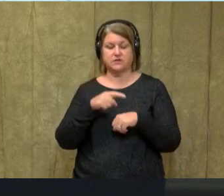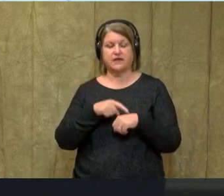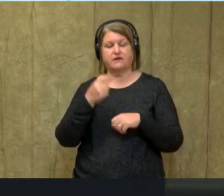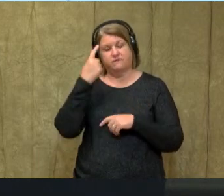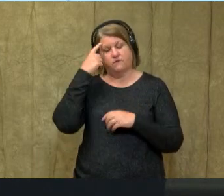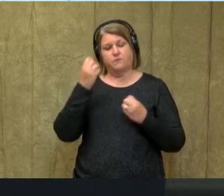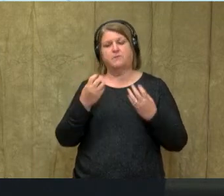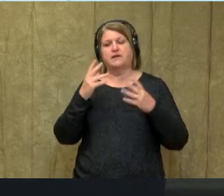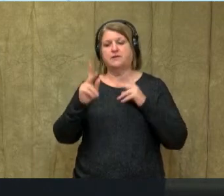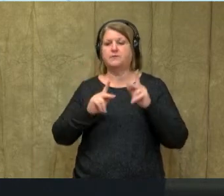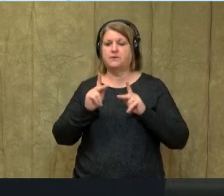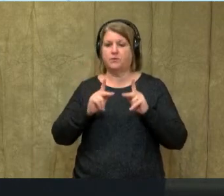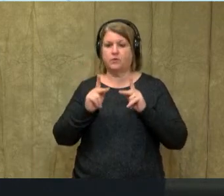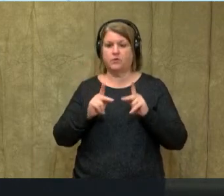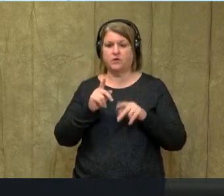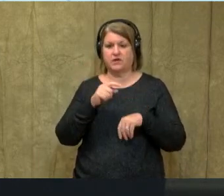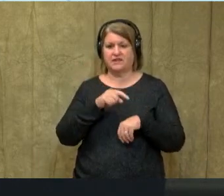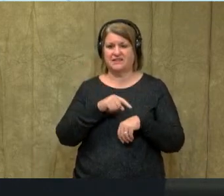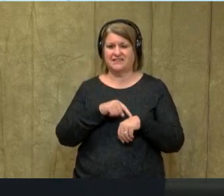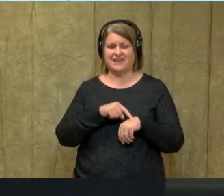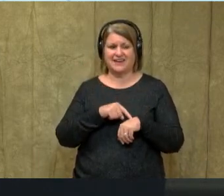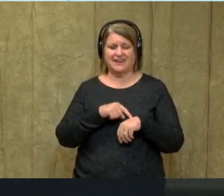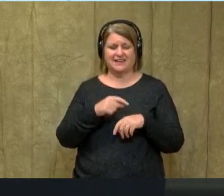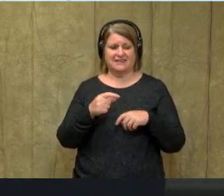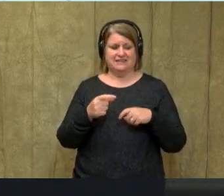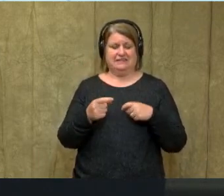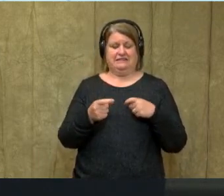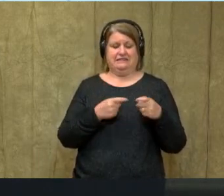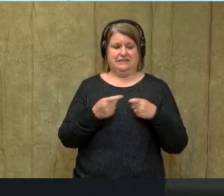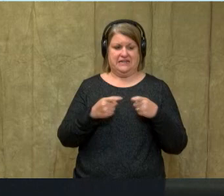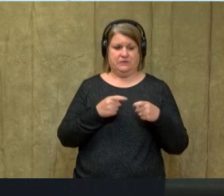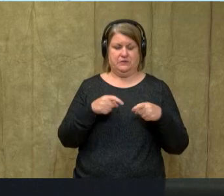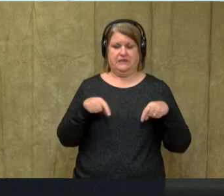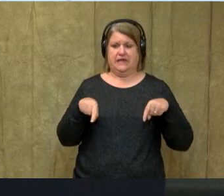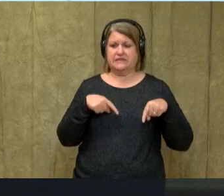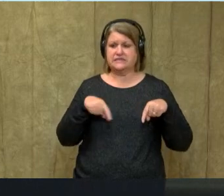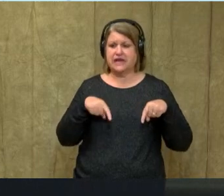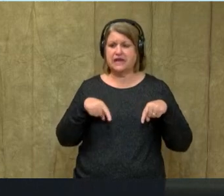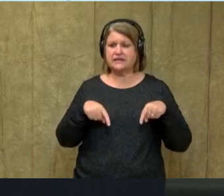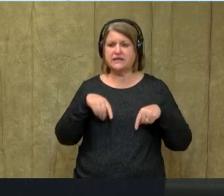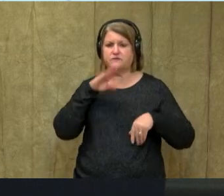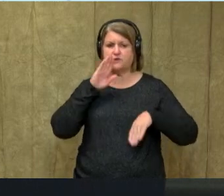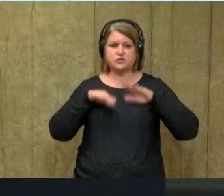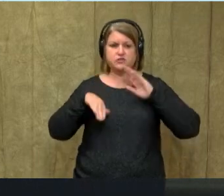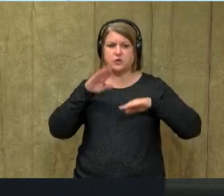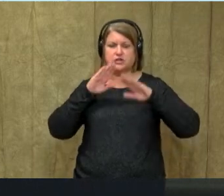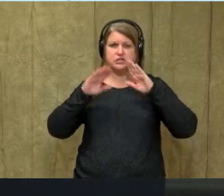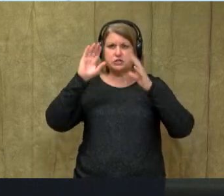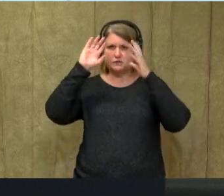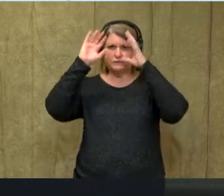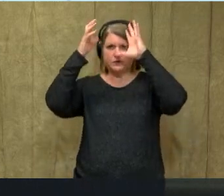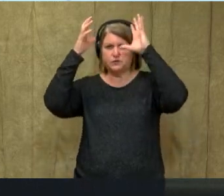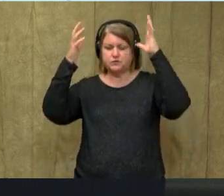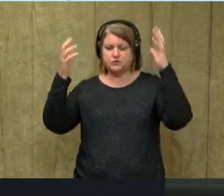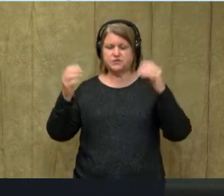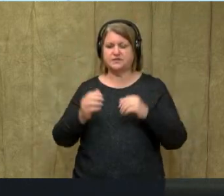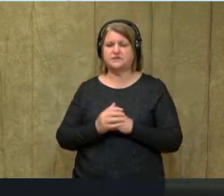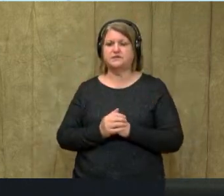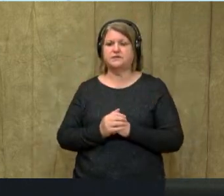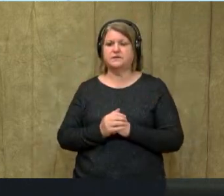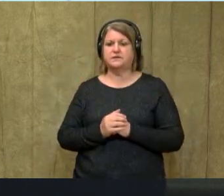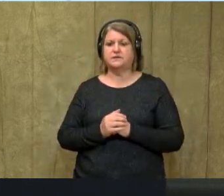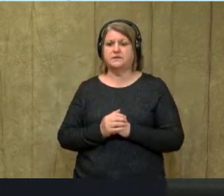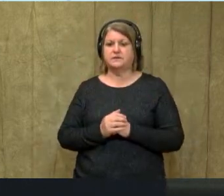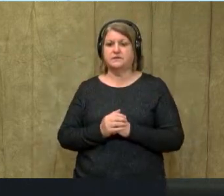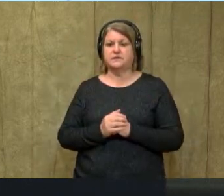people. A time riddled with anxiety and frustration and confusion about the unknown. But in the middle of